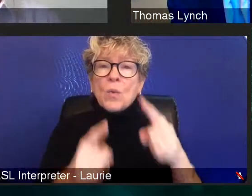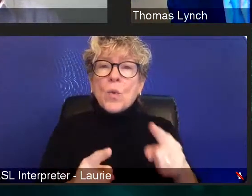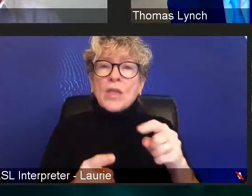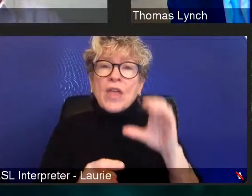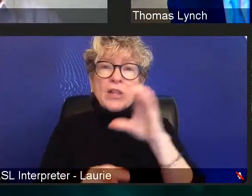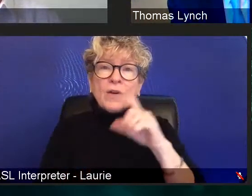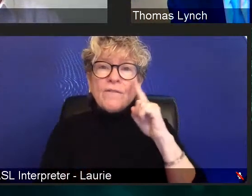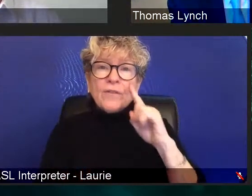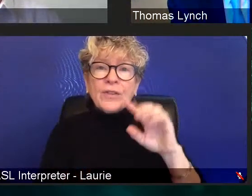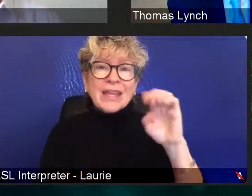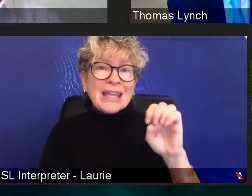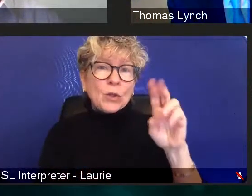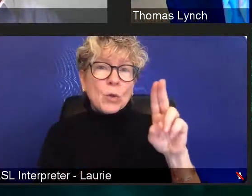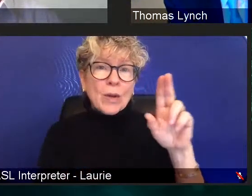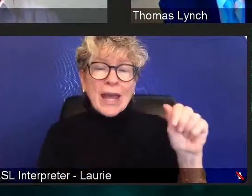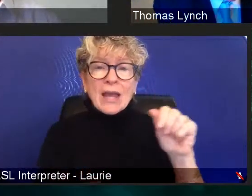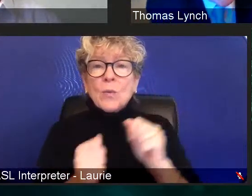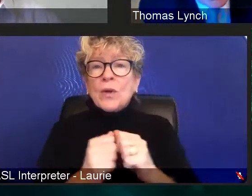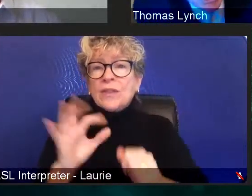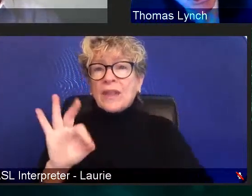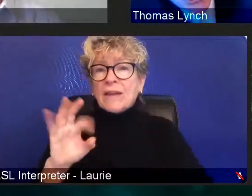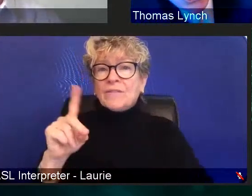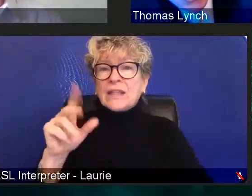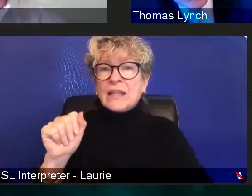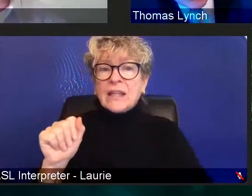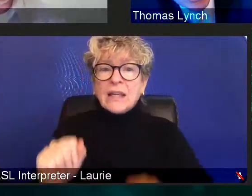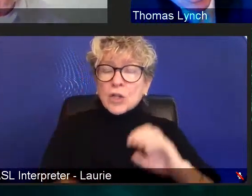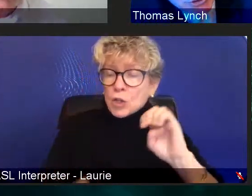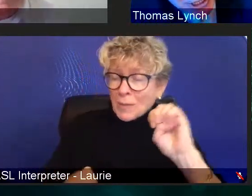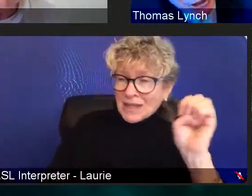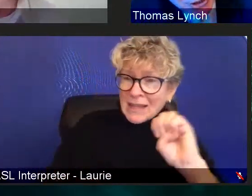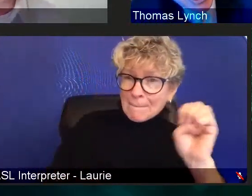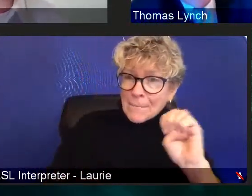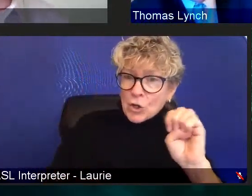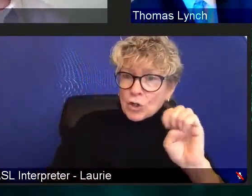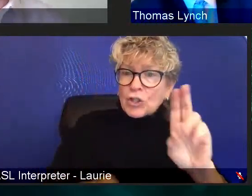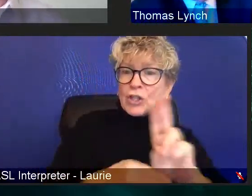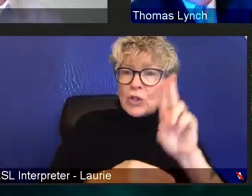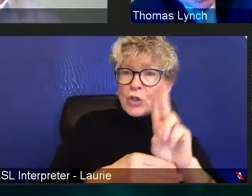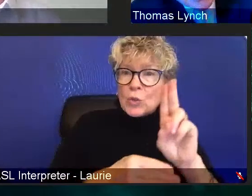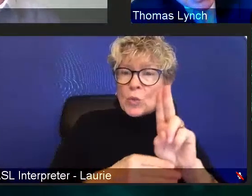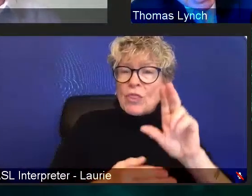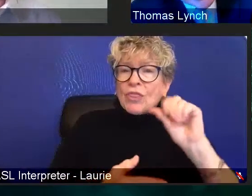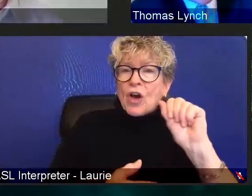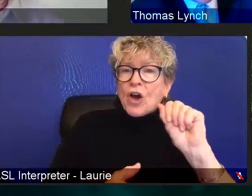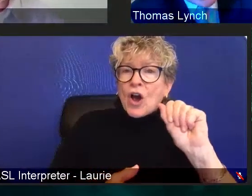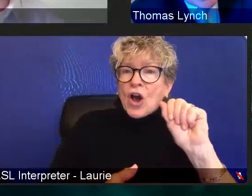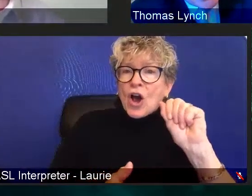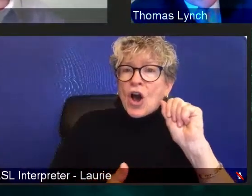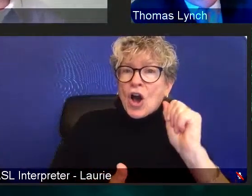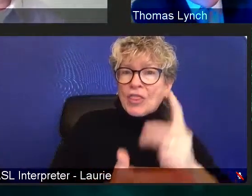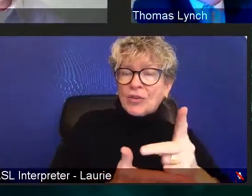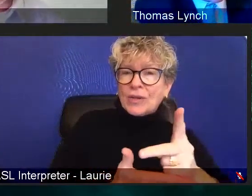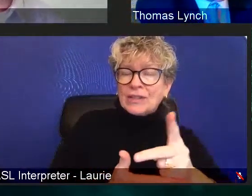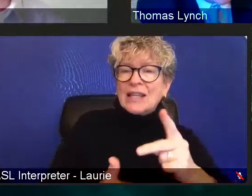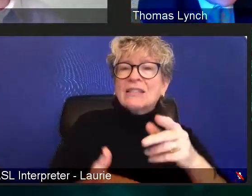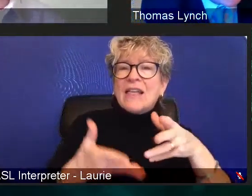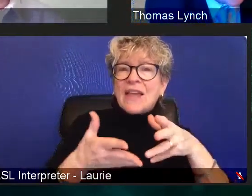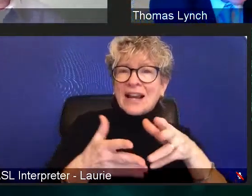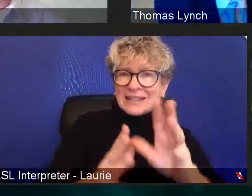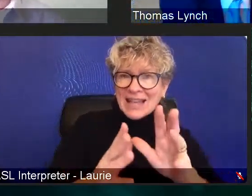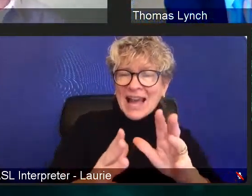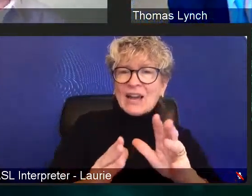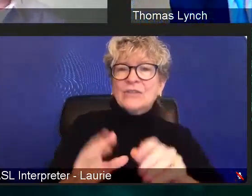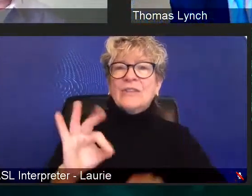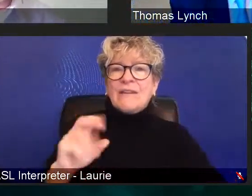with the FDA. And so that's the emergency use authorization that would allow the FDA to allow that vaccine to be used in